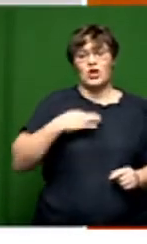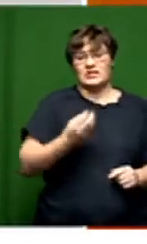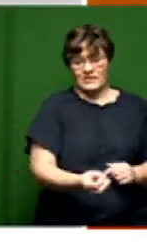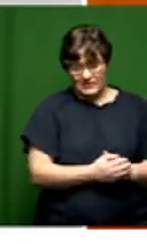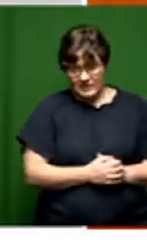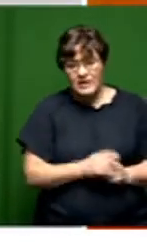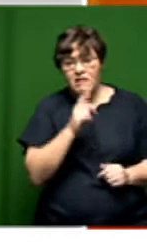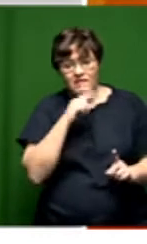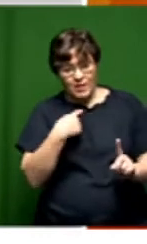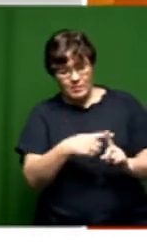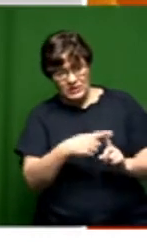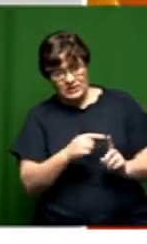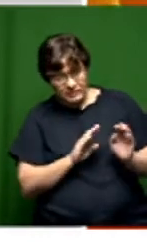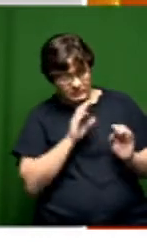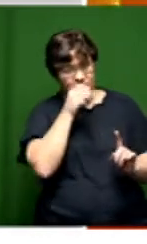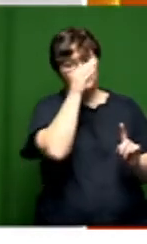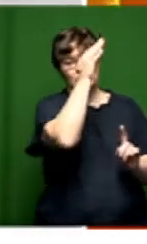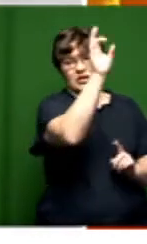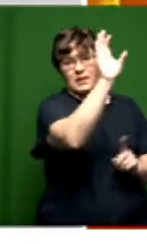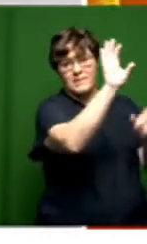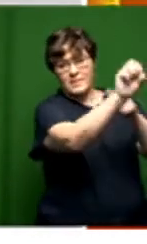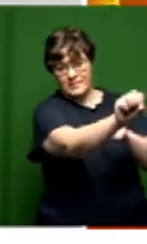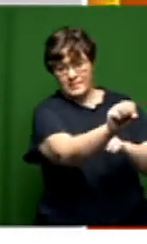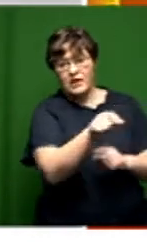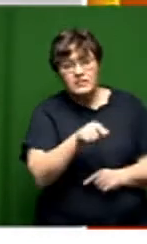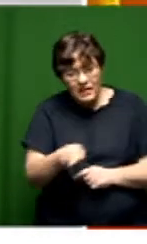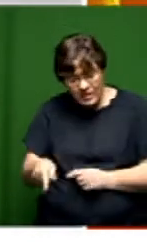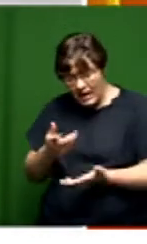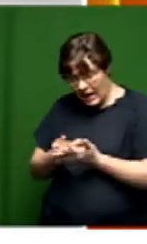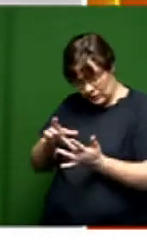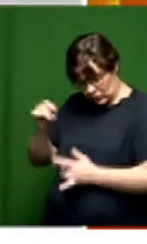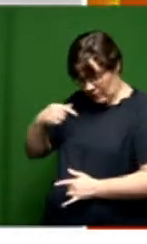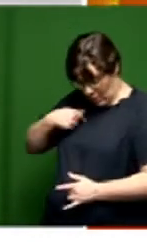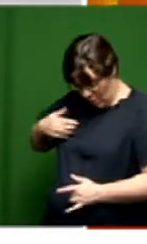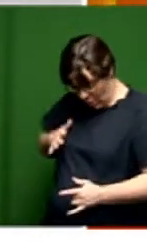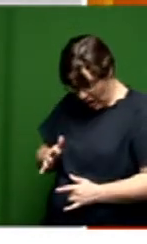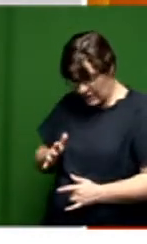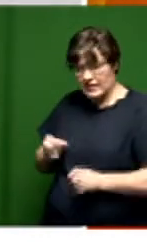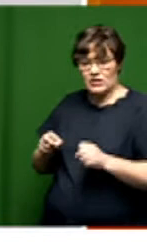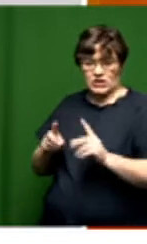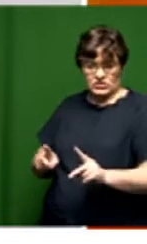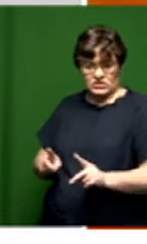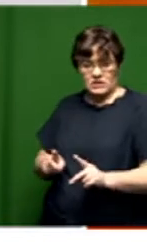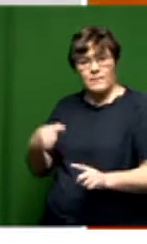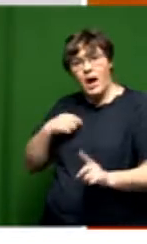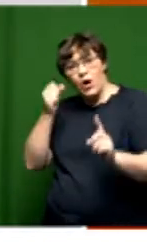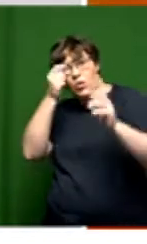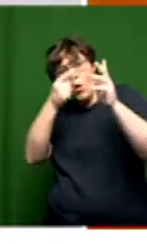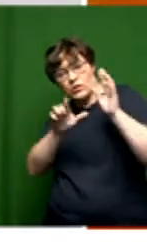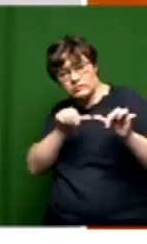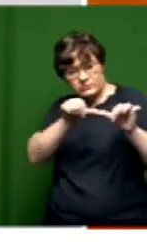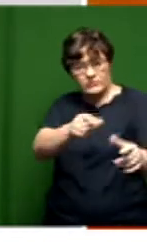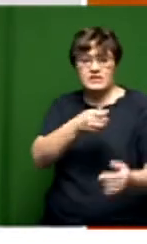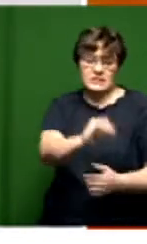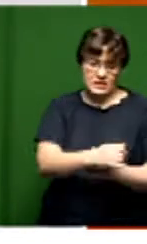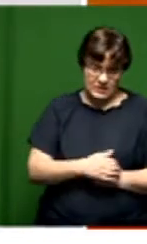positive trajectory, a trajectory that they can choose to be educated, they can still pursue their goals in life and